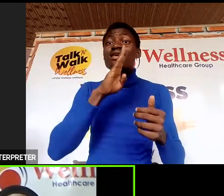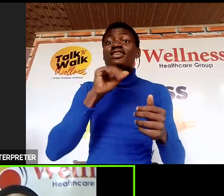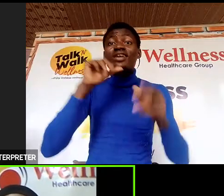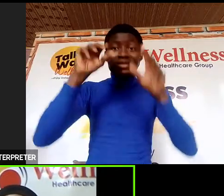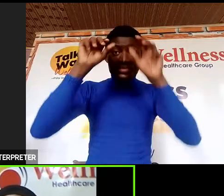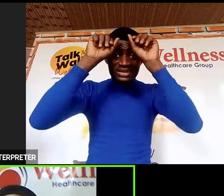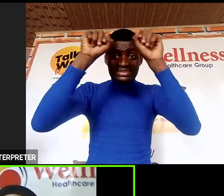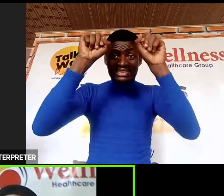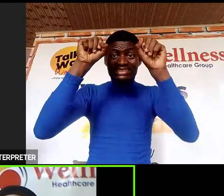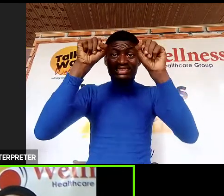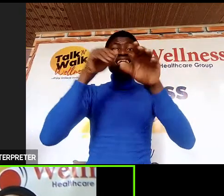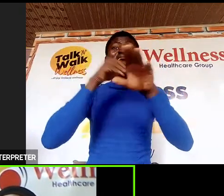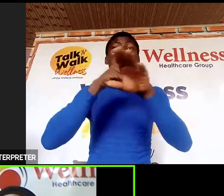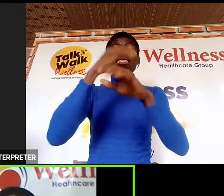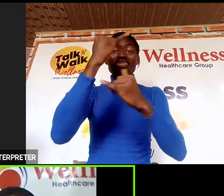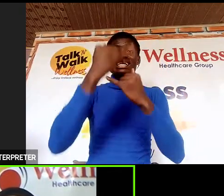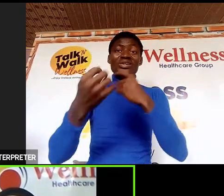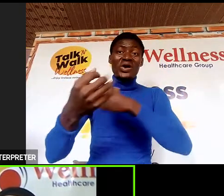part to